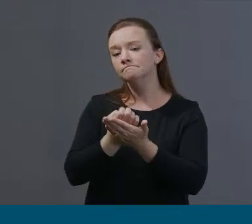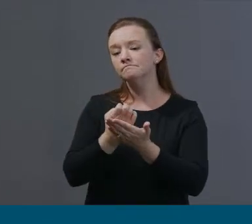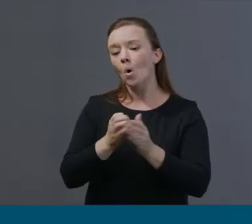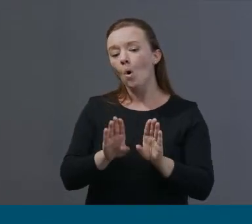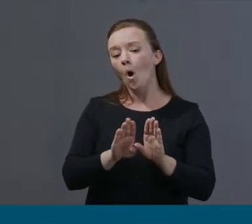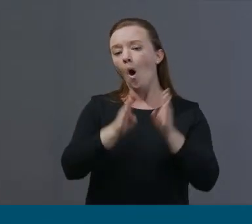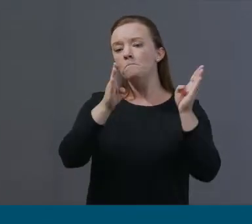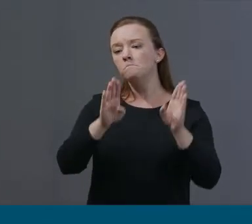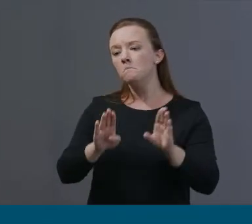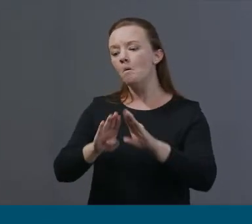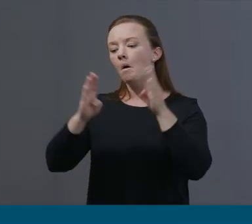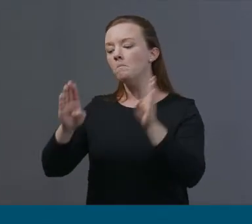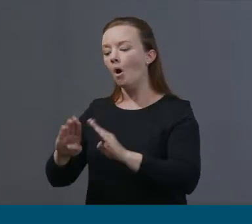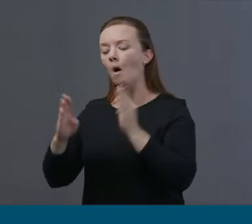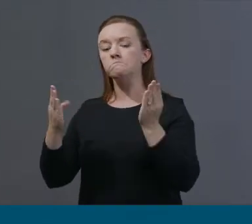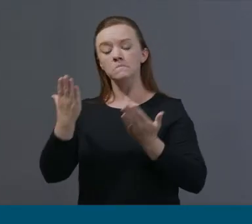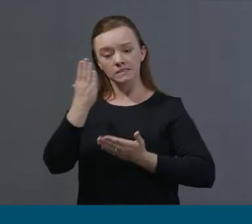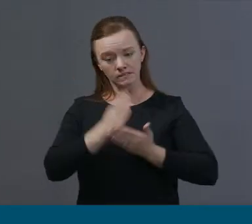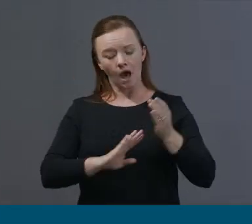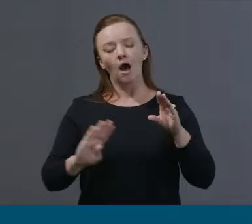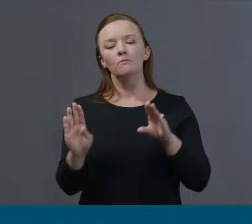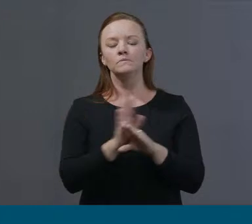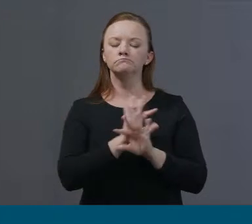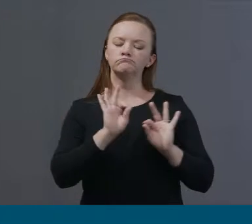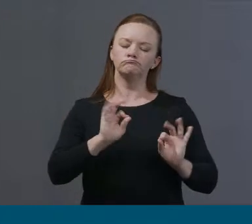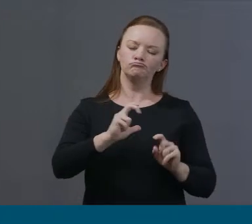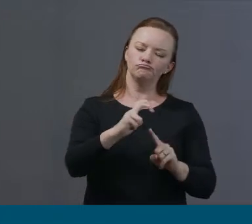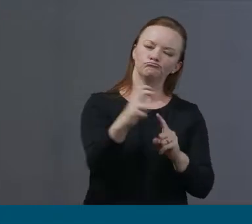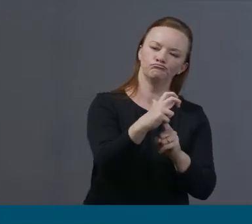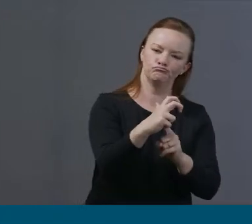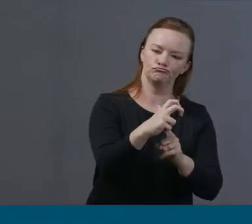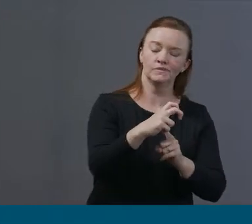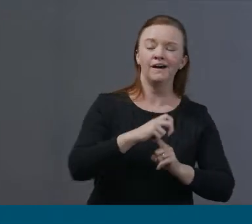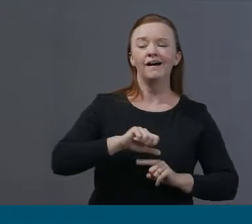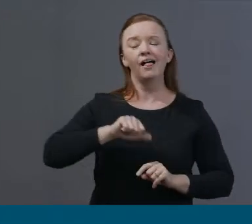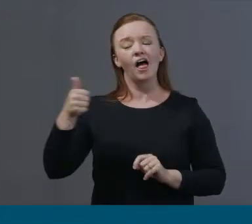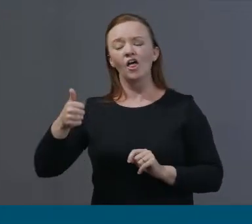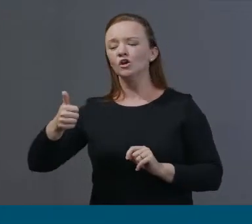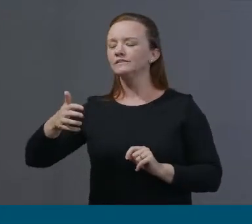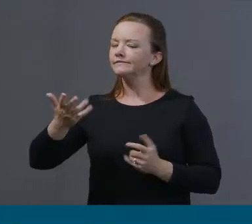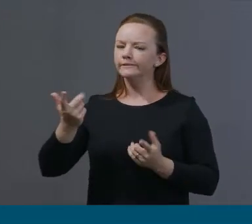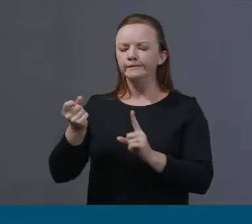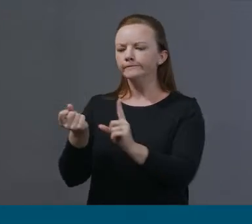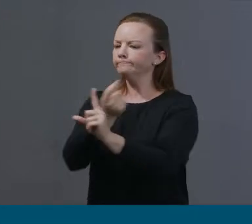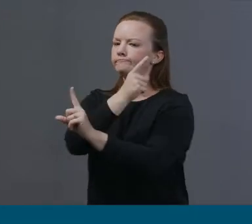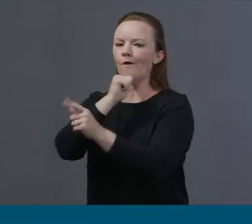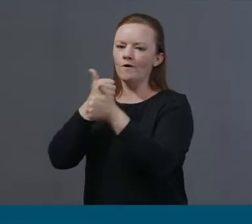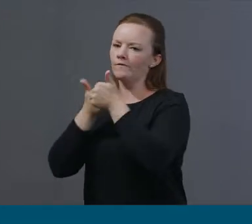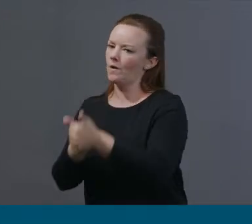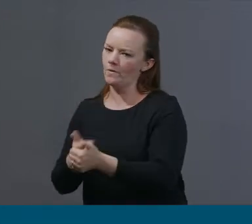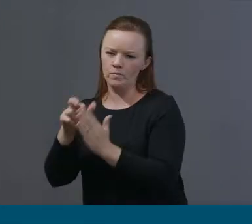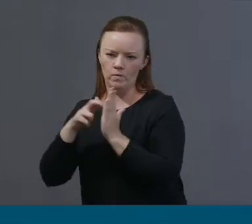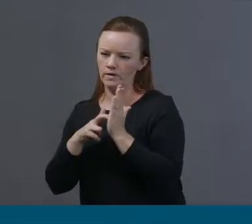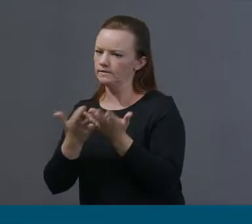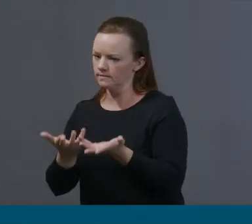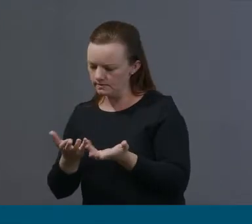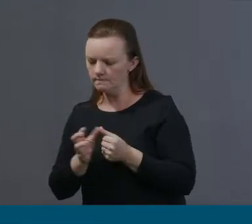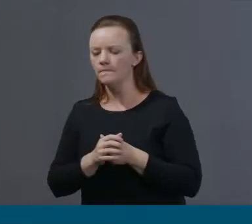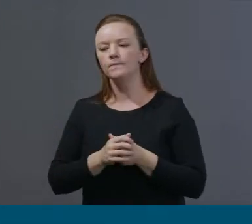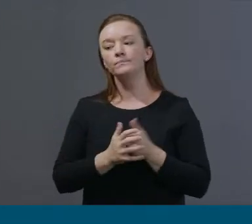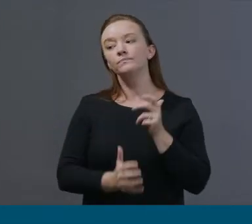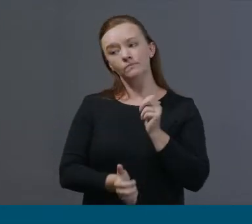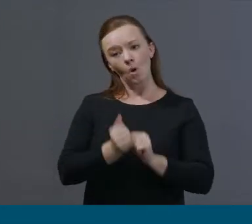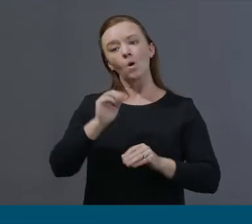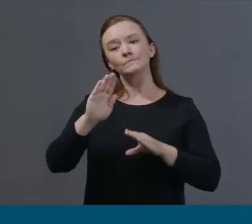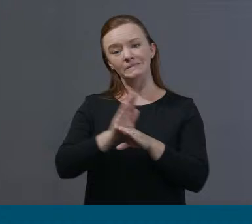good actors. And I've said several times, there's been outliers. By and large, Arizona businesses